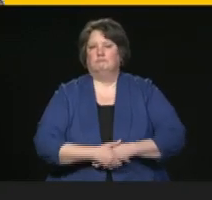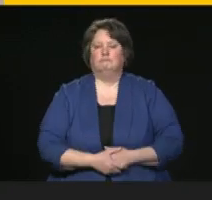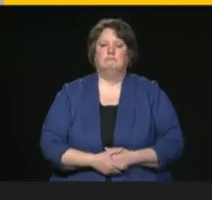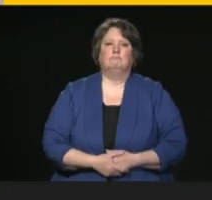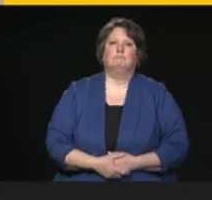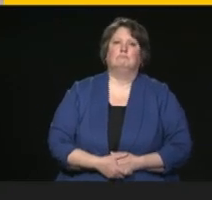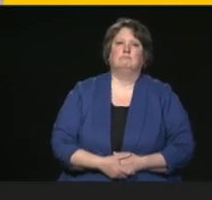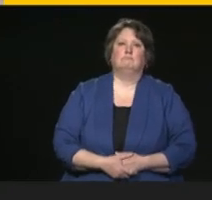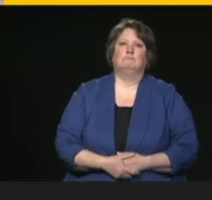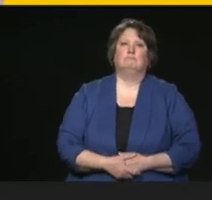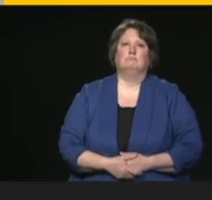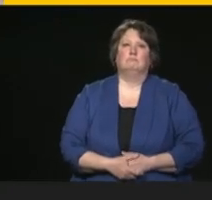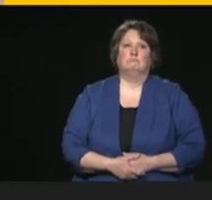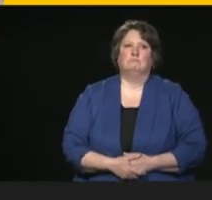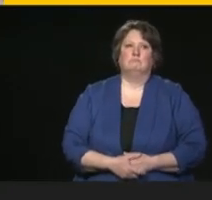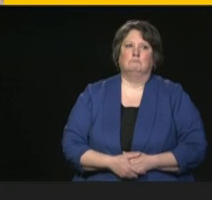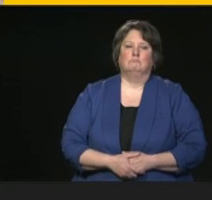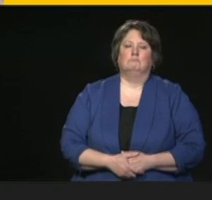program,